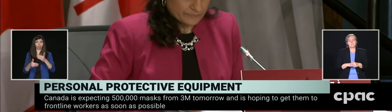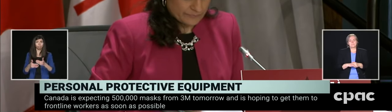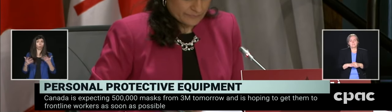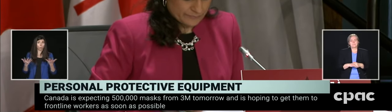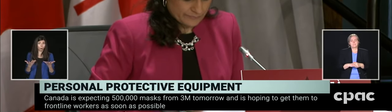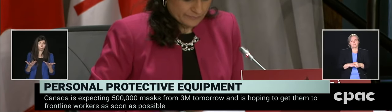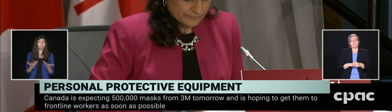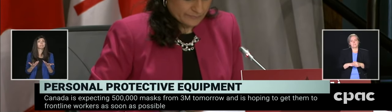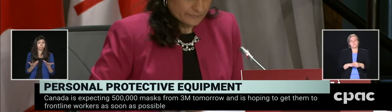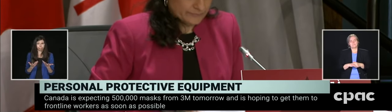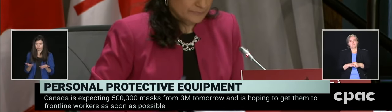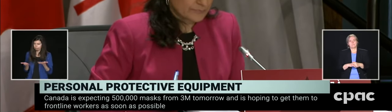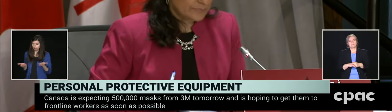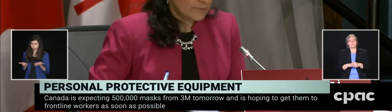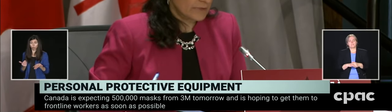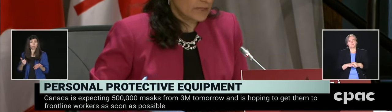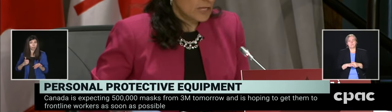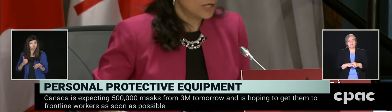internationally.